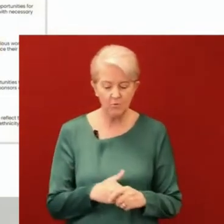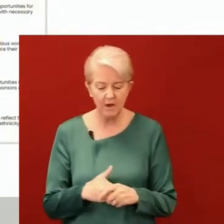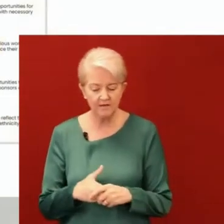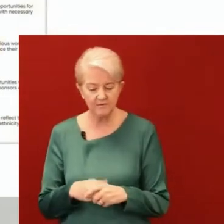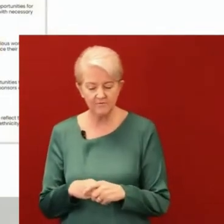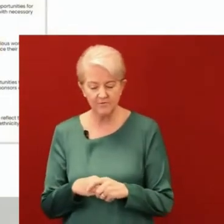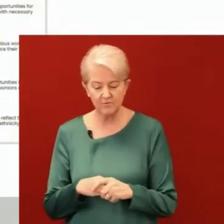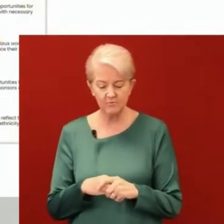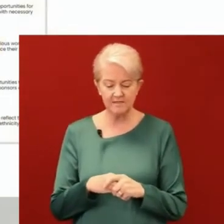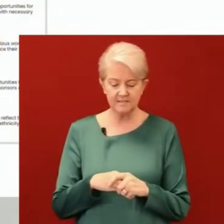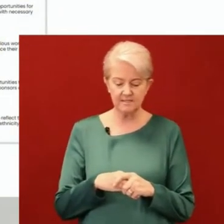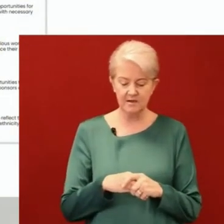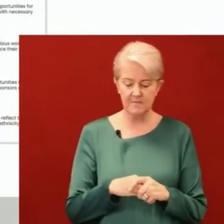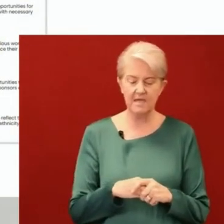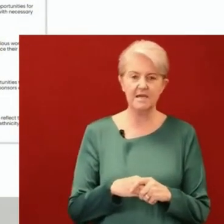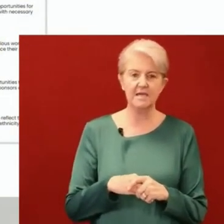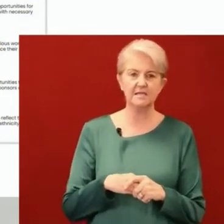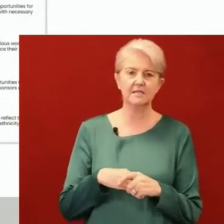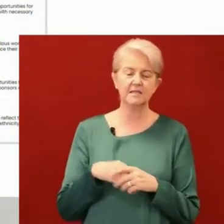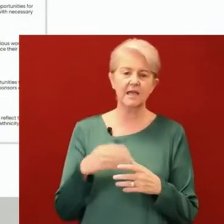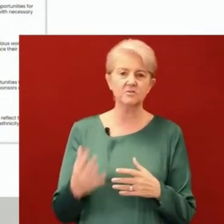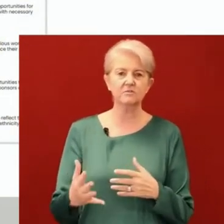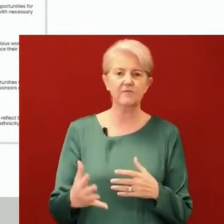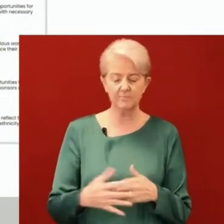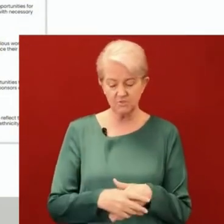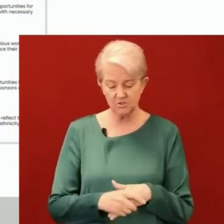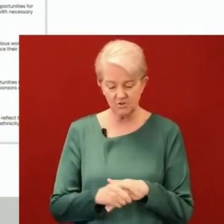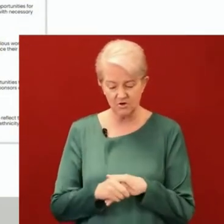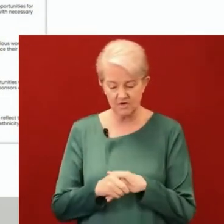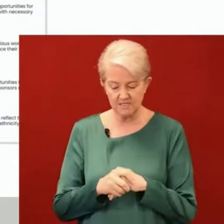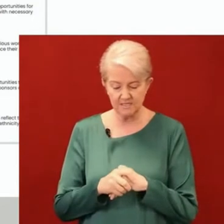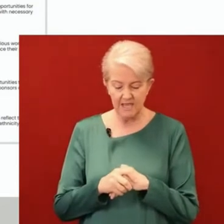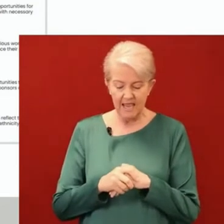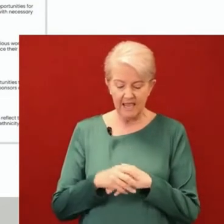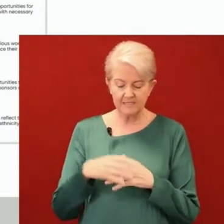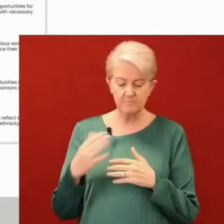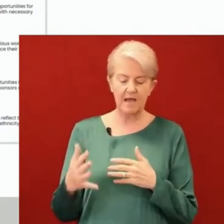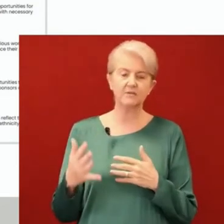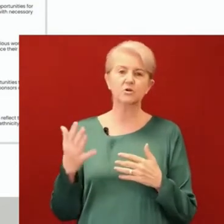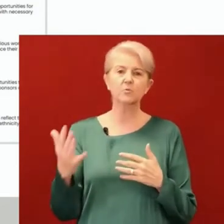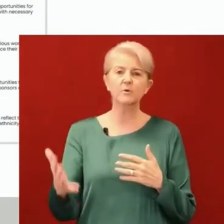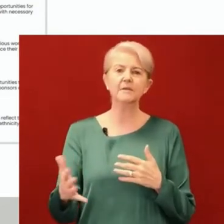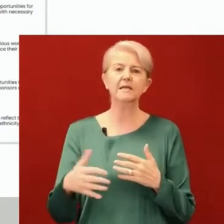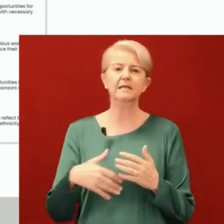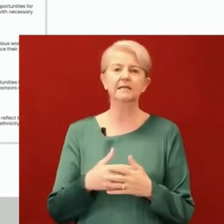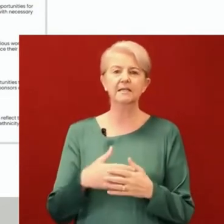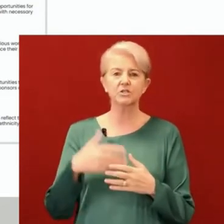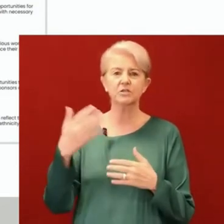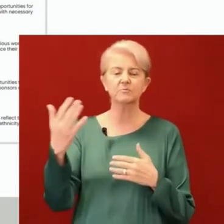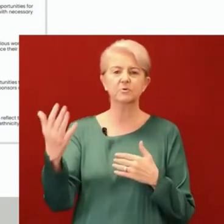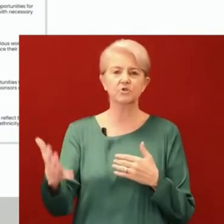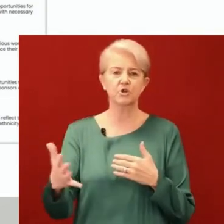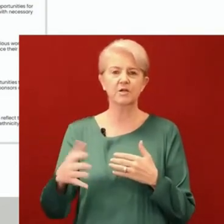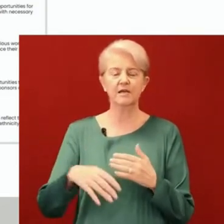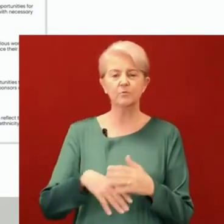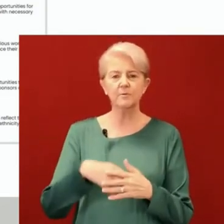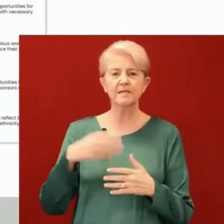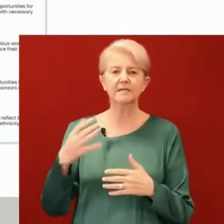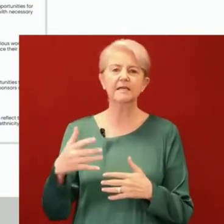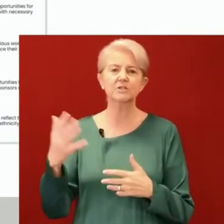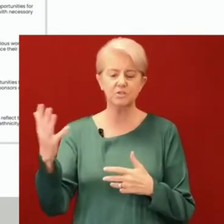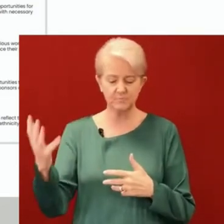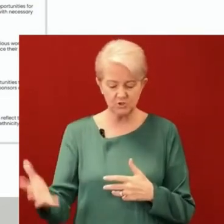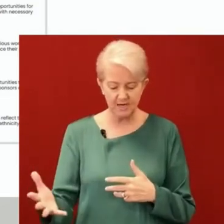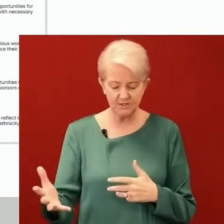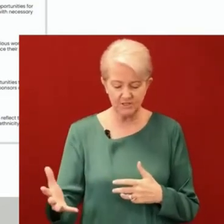context, one of the reasons that I'm here is that the Council of Ambulance Authorities has embarked on a Women in Leadership journey, a Women